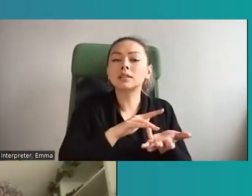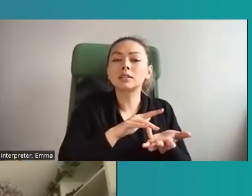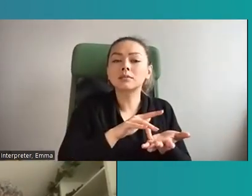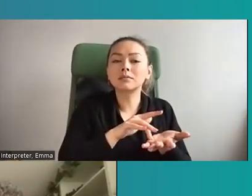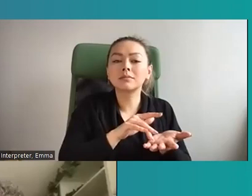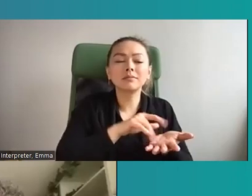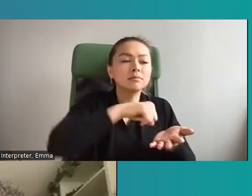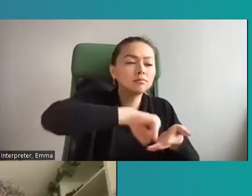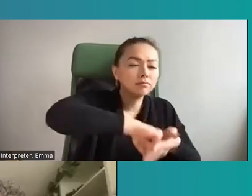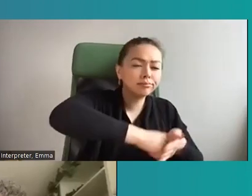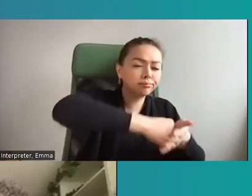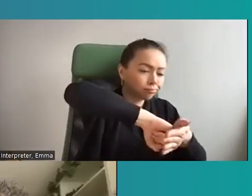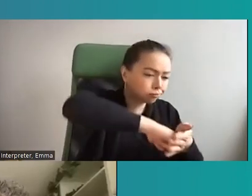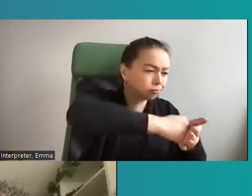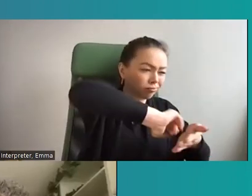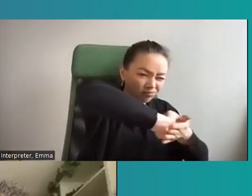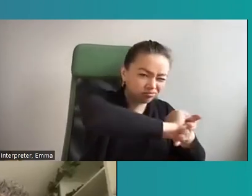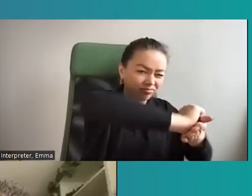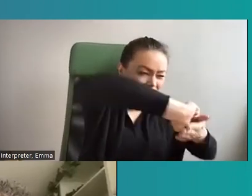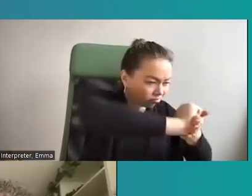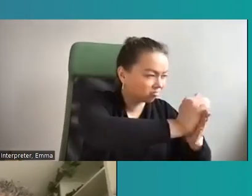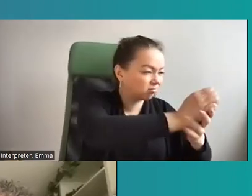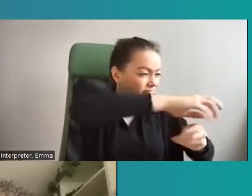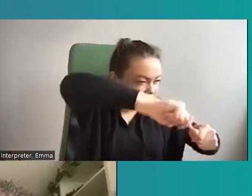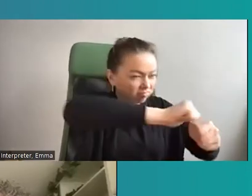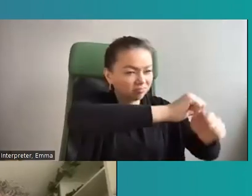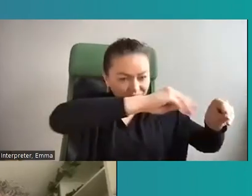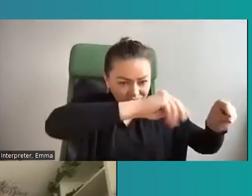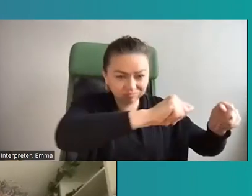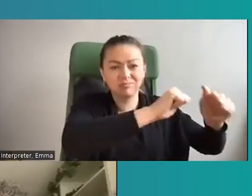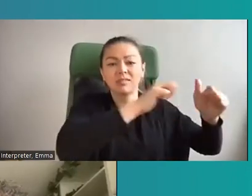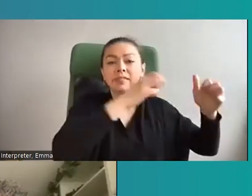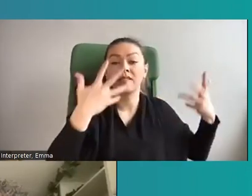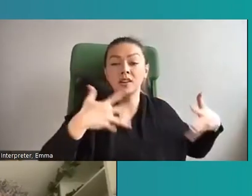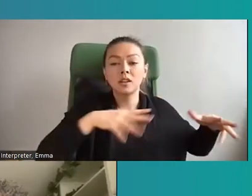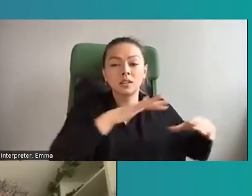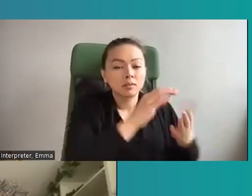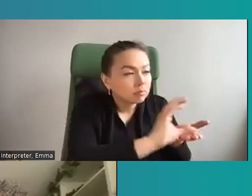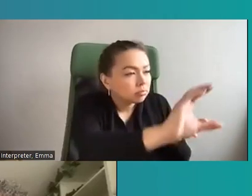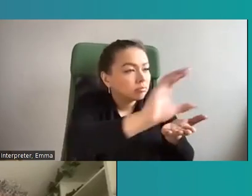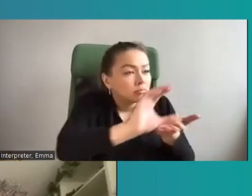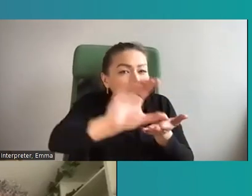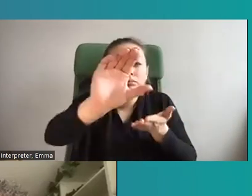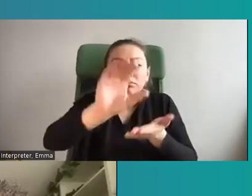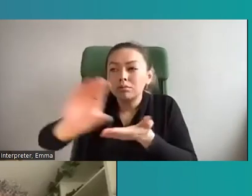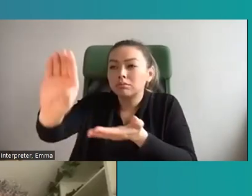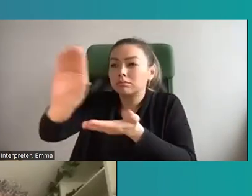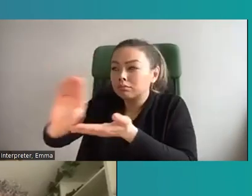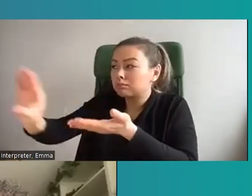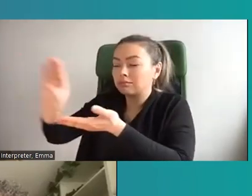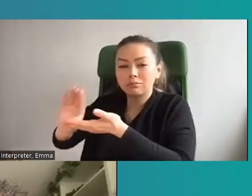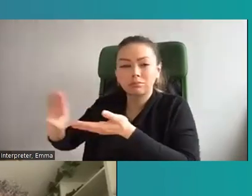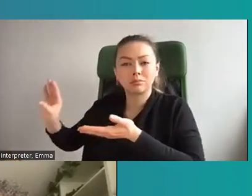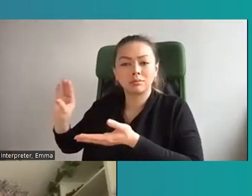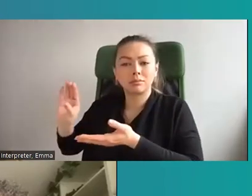strawberry juice, they're all taking part in that medicine and it's helping them to have a good life.